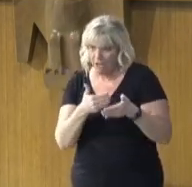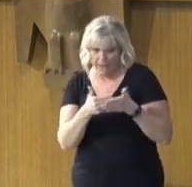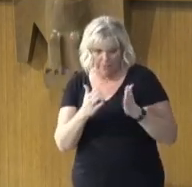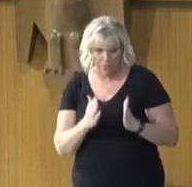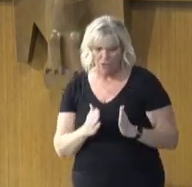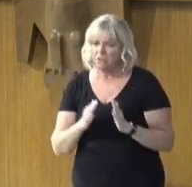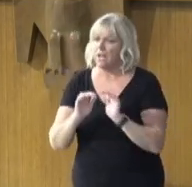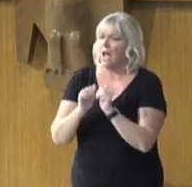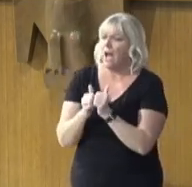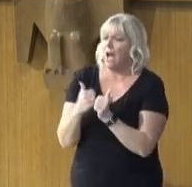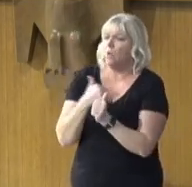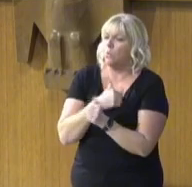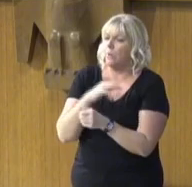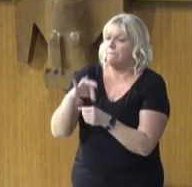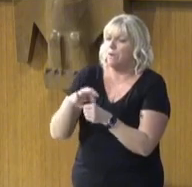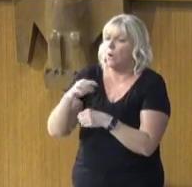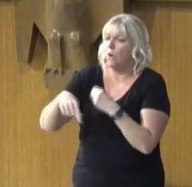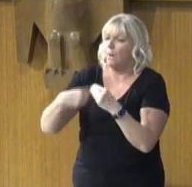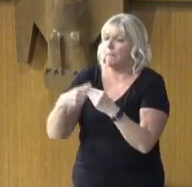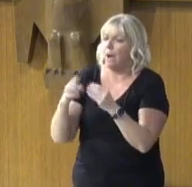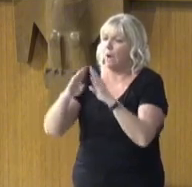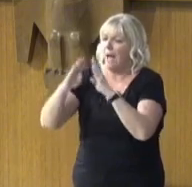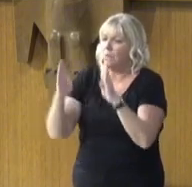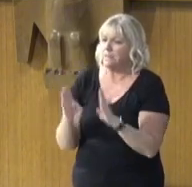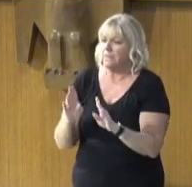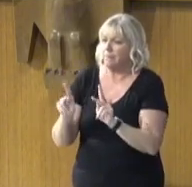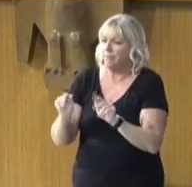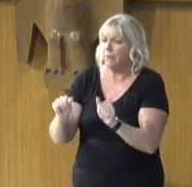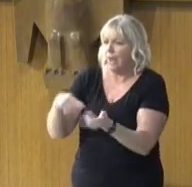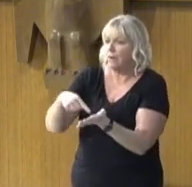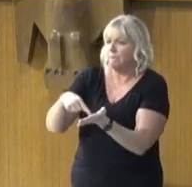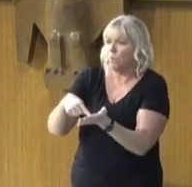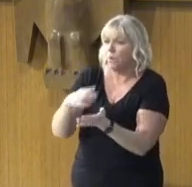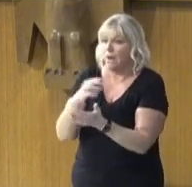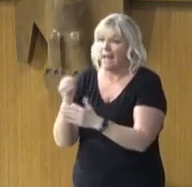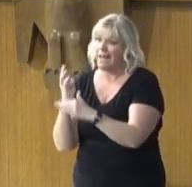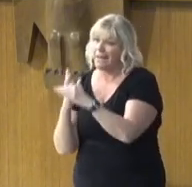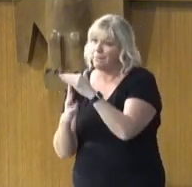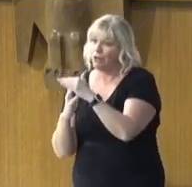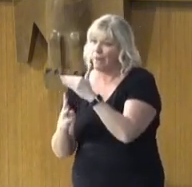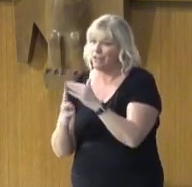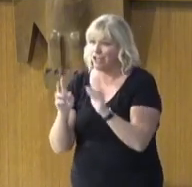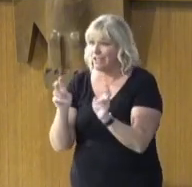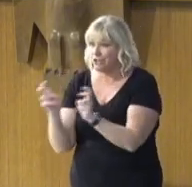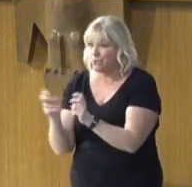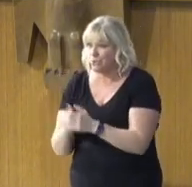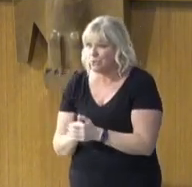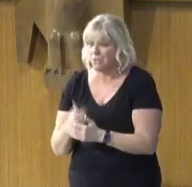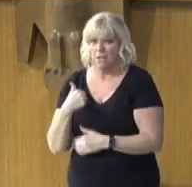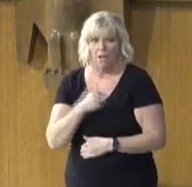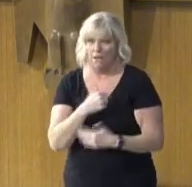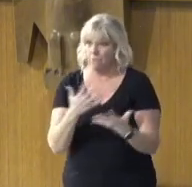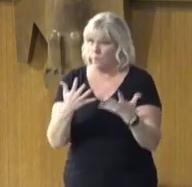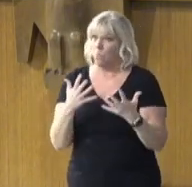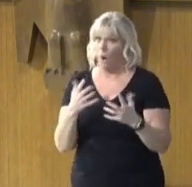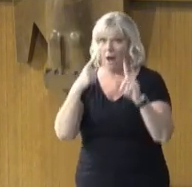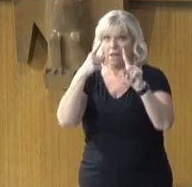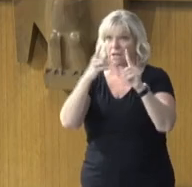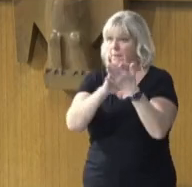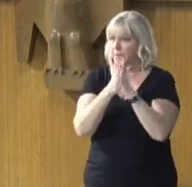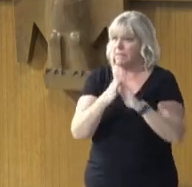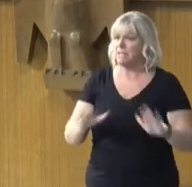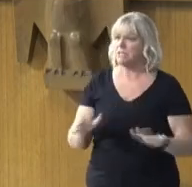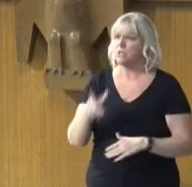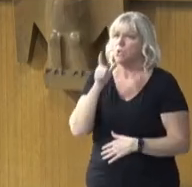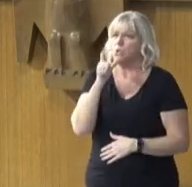regarding affordable housing and immigration issues? If we're working for peace, which candidates will we vote for who